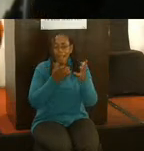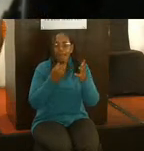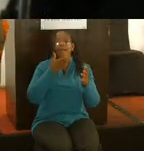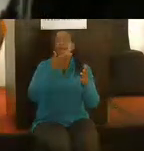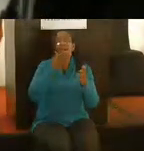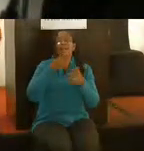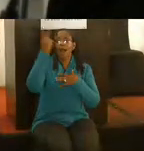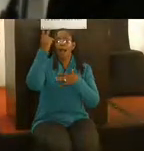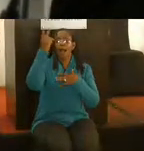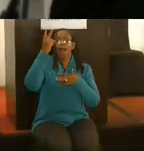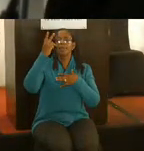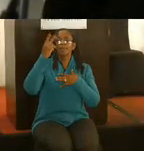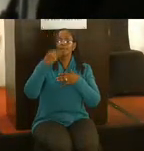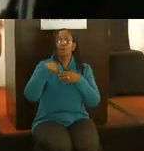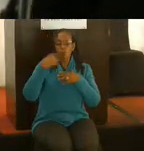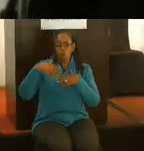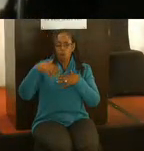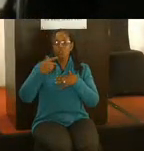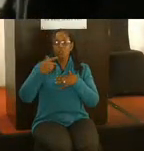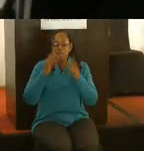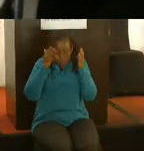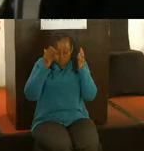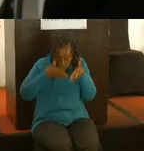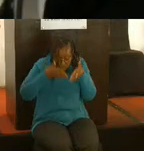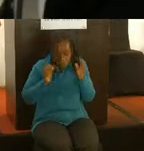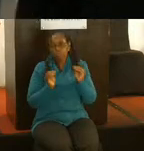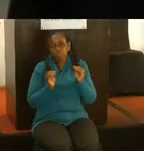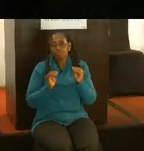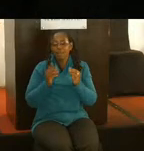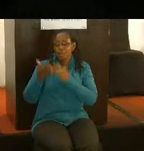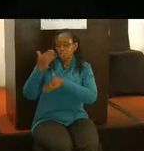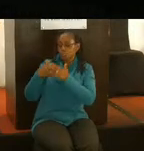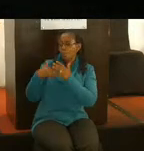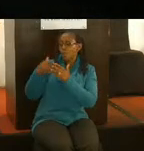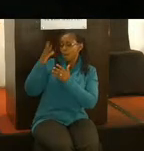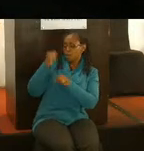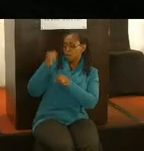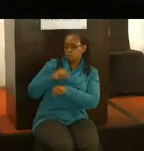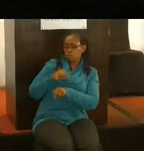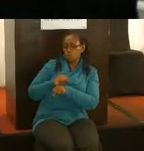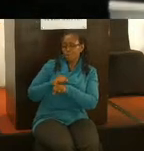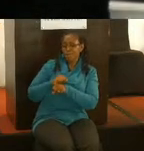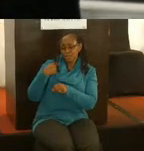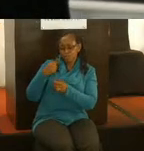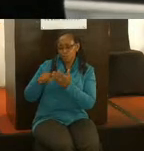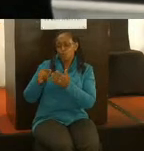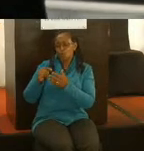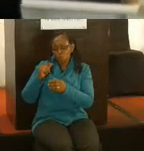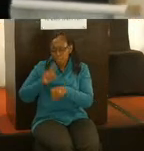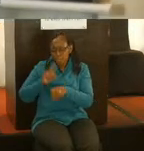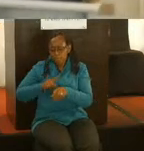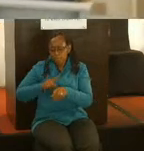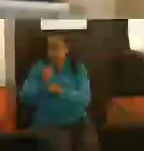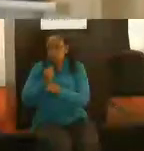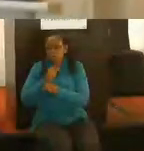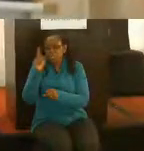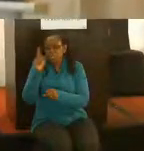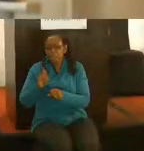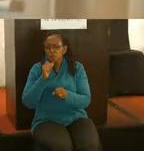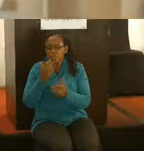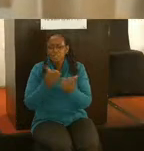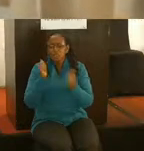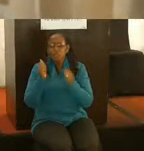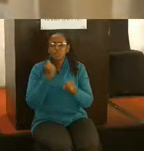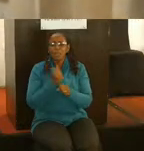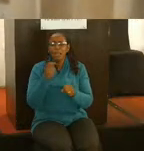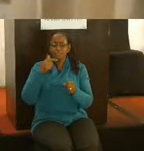above my neck of the woods I will history with my words the history were taught in school is the type you sit for during exams not the type that makes you